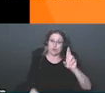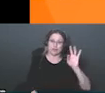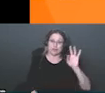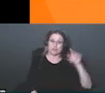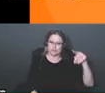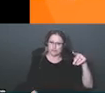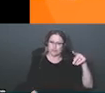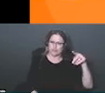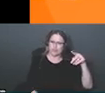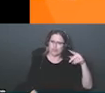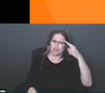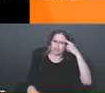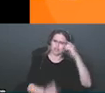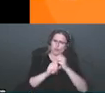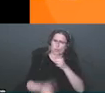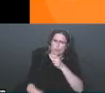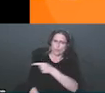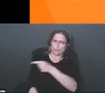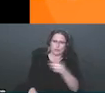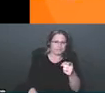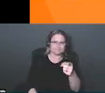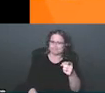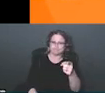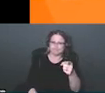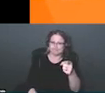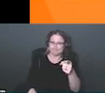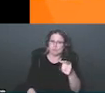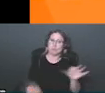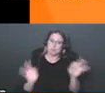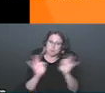something to remember.